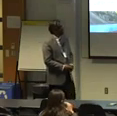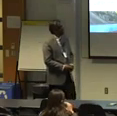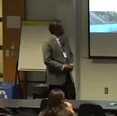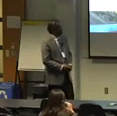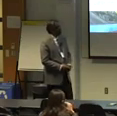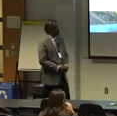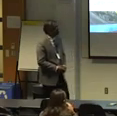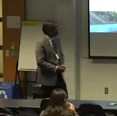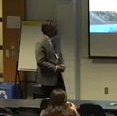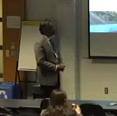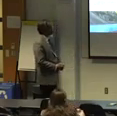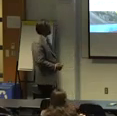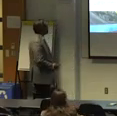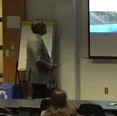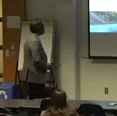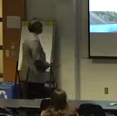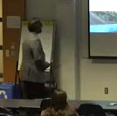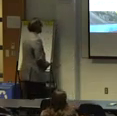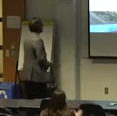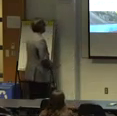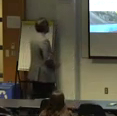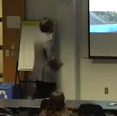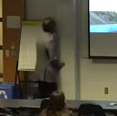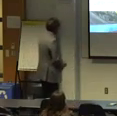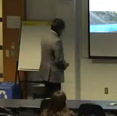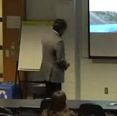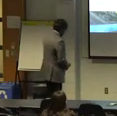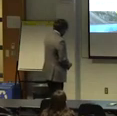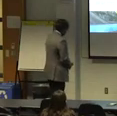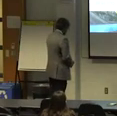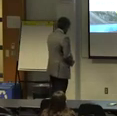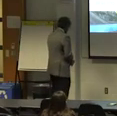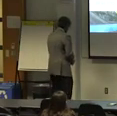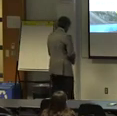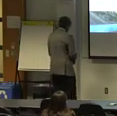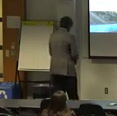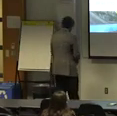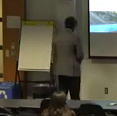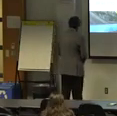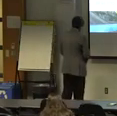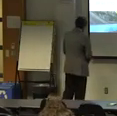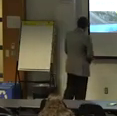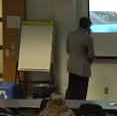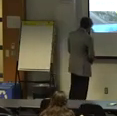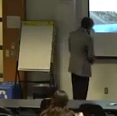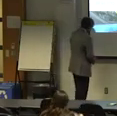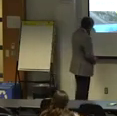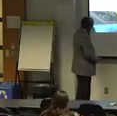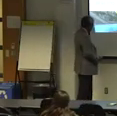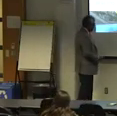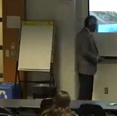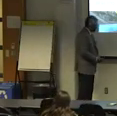Dr. Dutta's engineering health team is to give individuals with disabilities and their caregivers the tools they need to realize their full